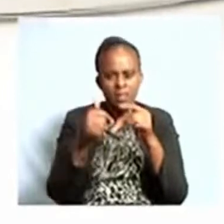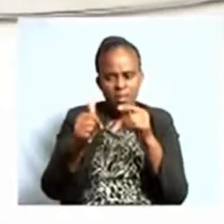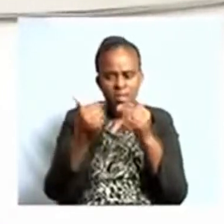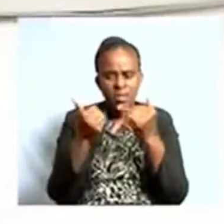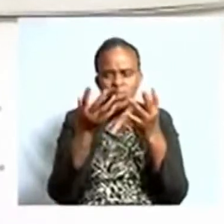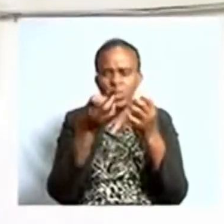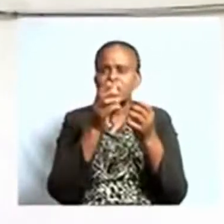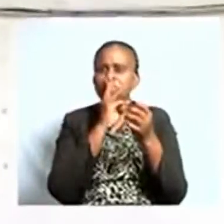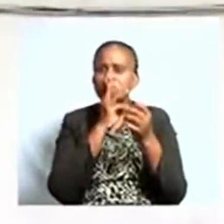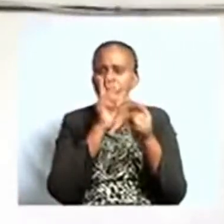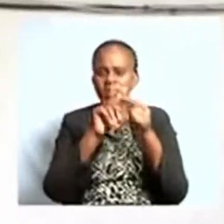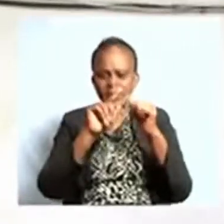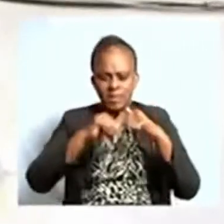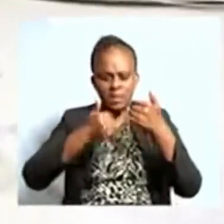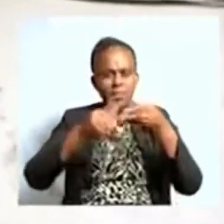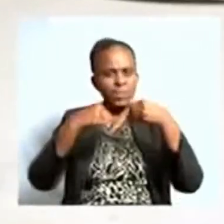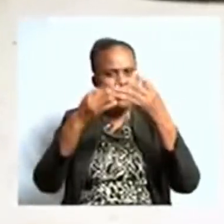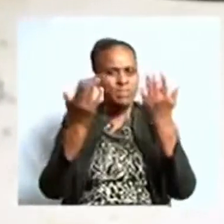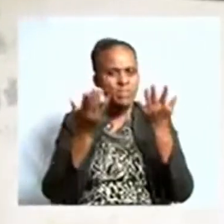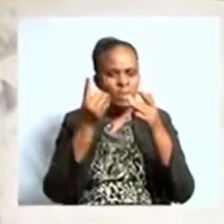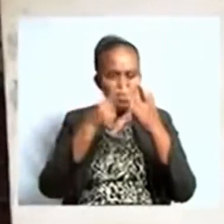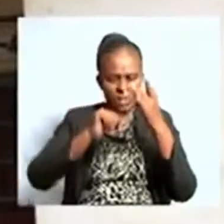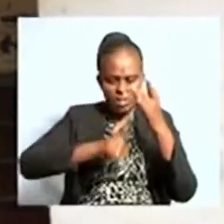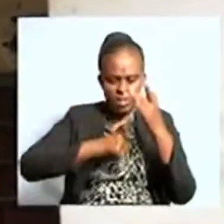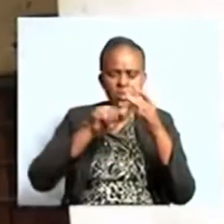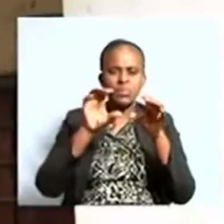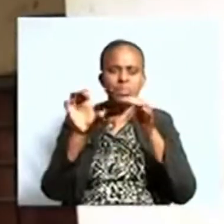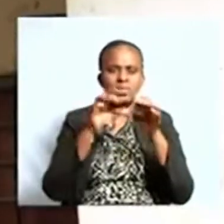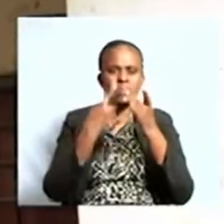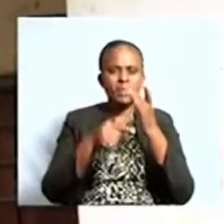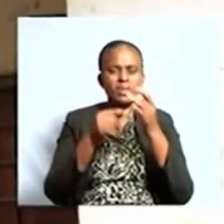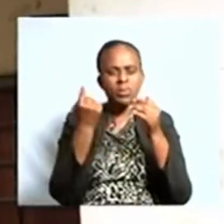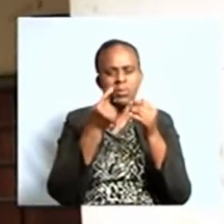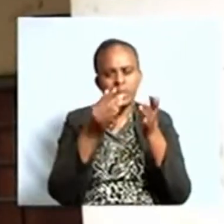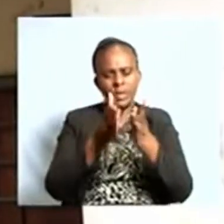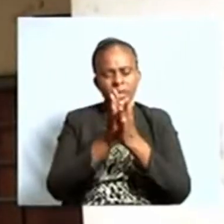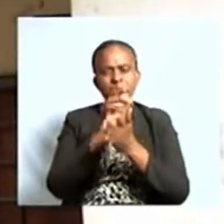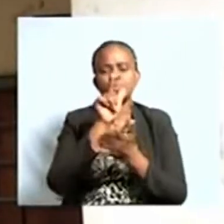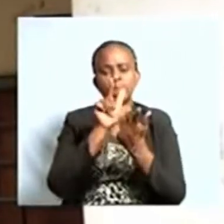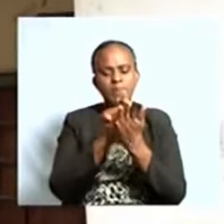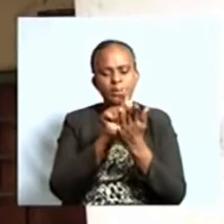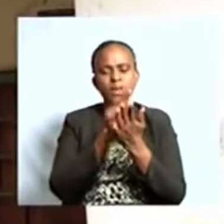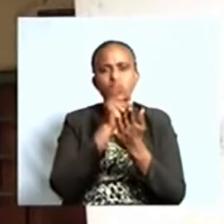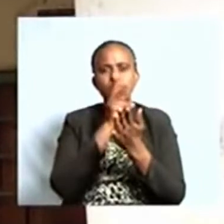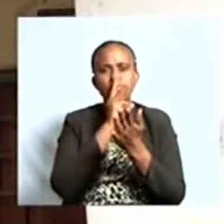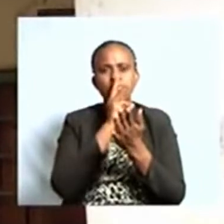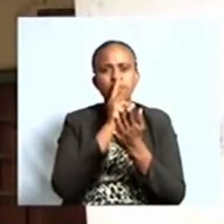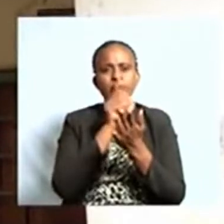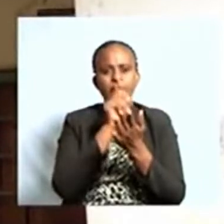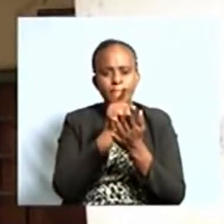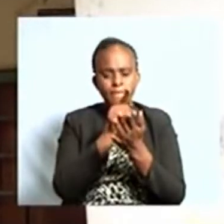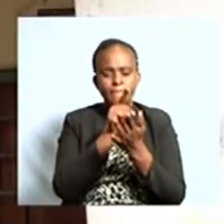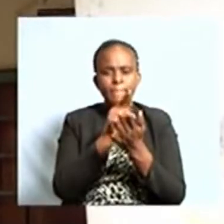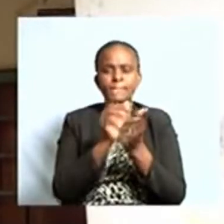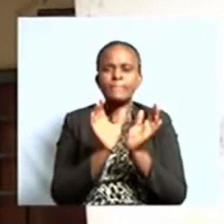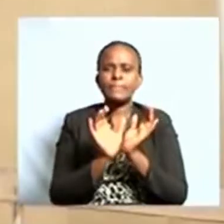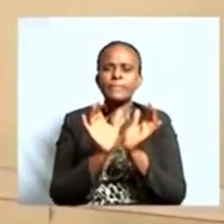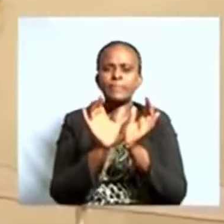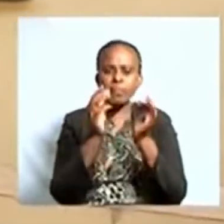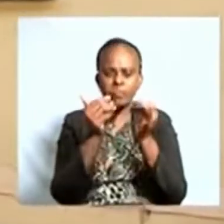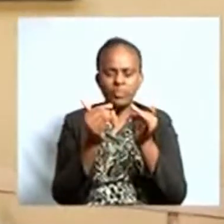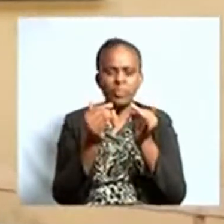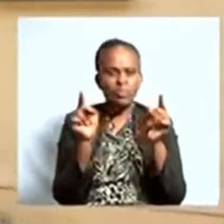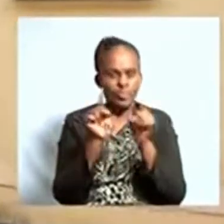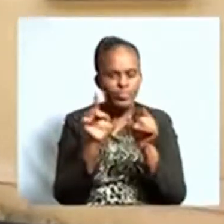a borehole, but we couldn't give them a borehole. What we did was to ask Lusaka Water to push up the pressure, and now they are